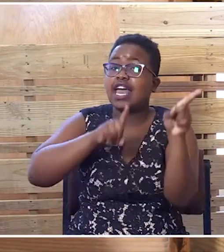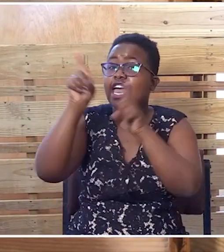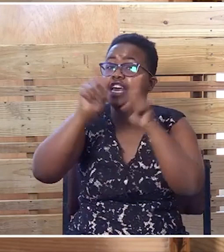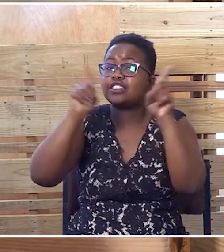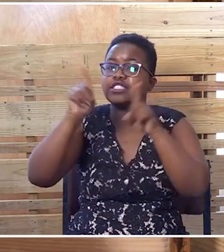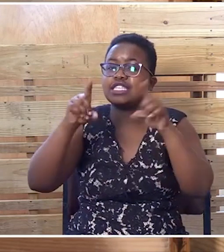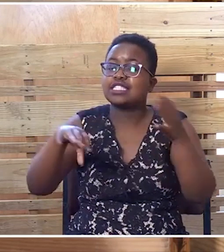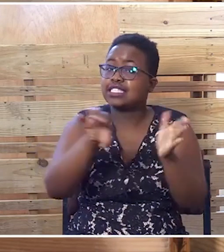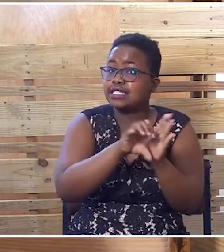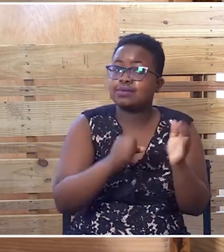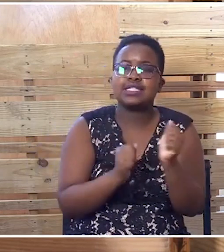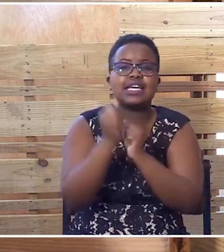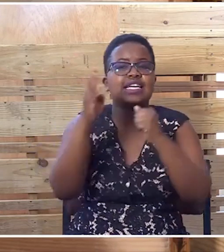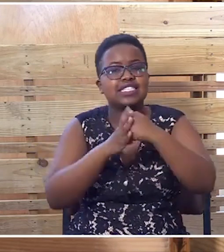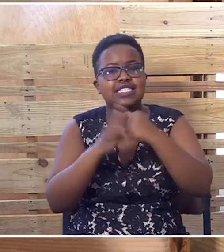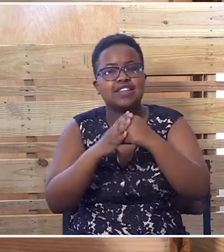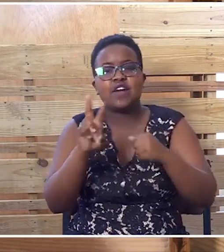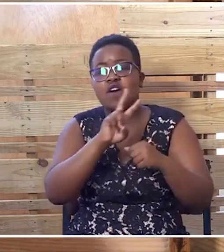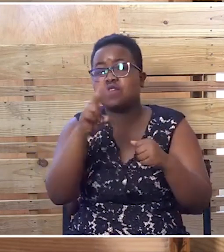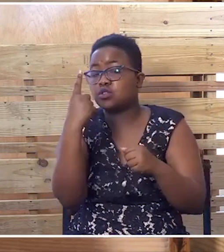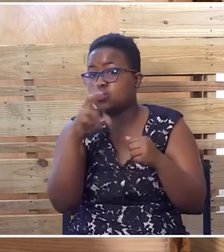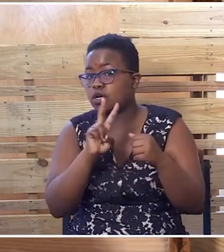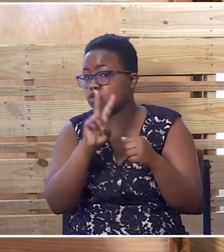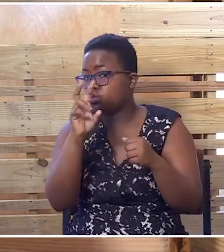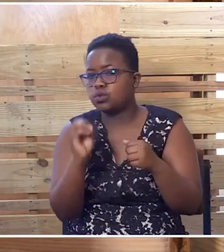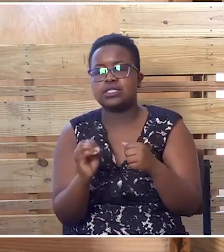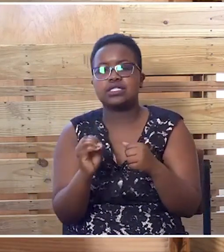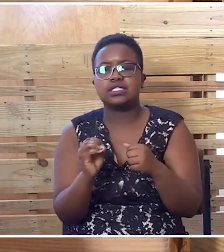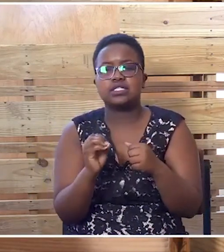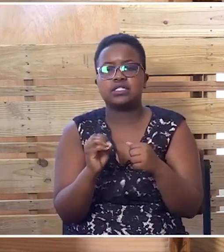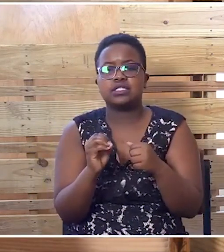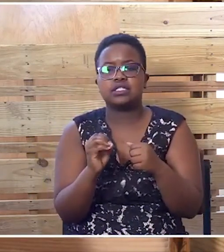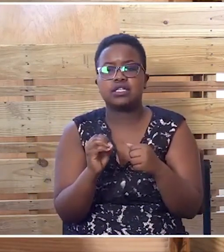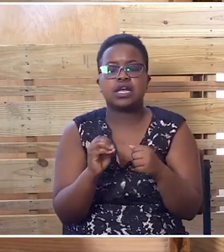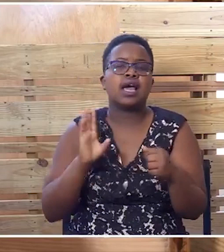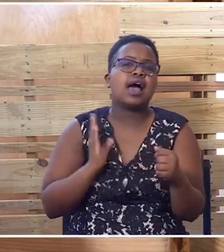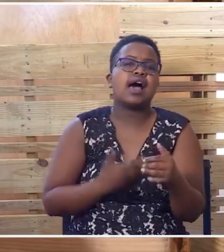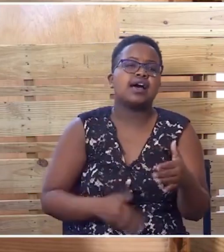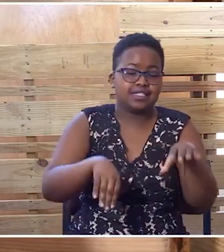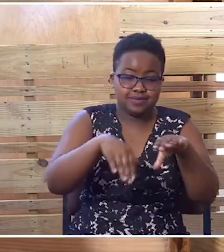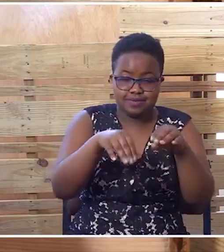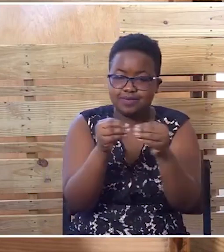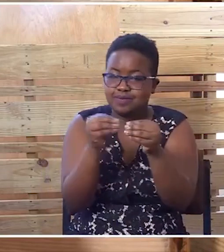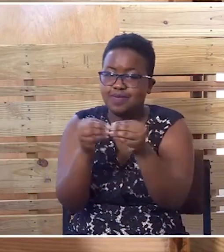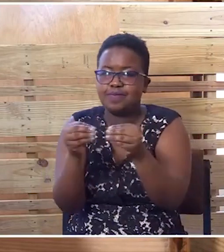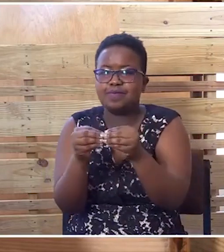from verse 1 to chapter 20, verse 21. Here we meet the